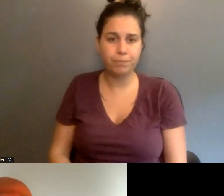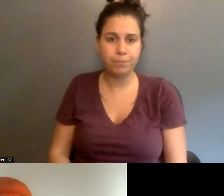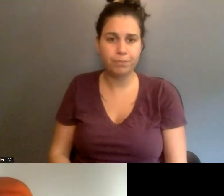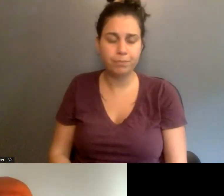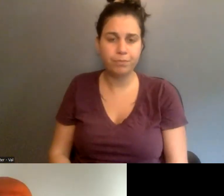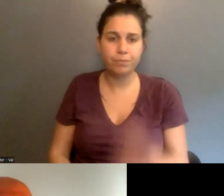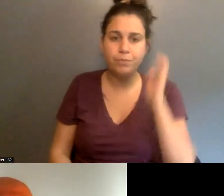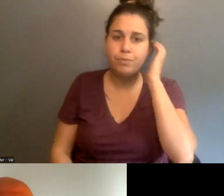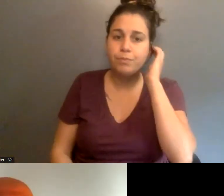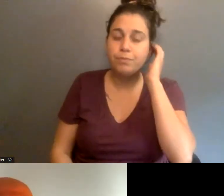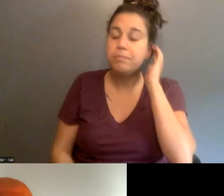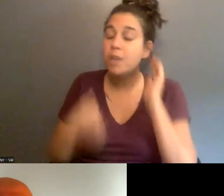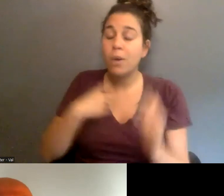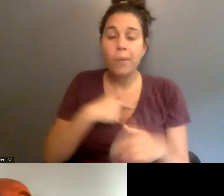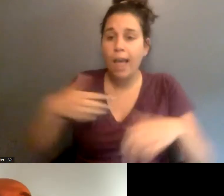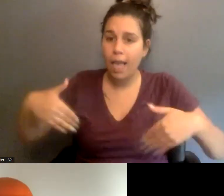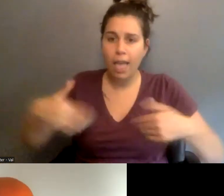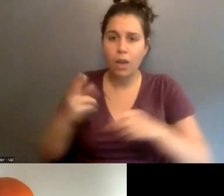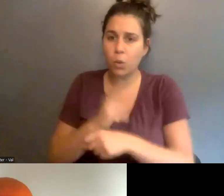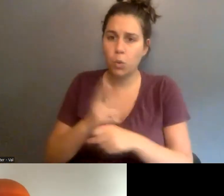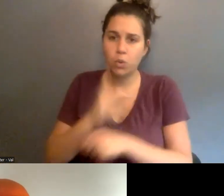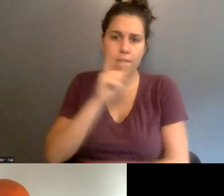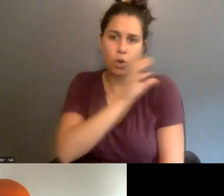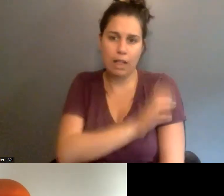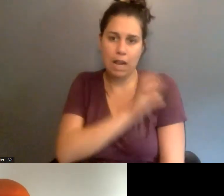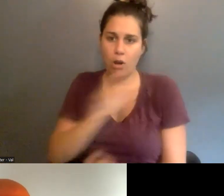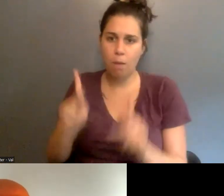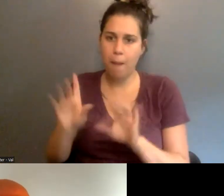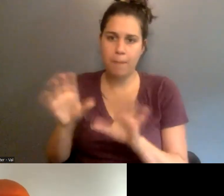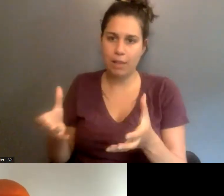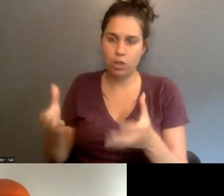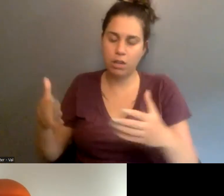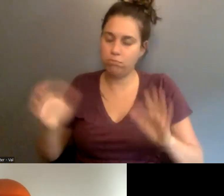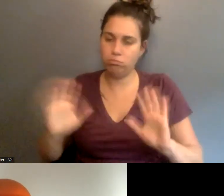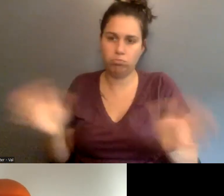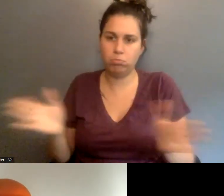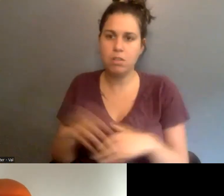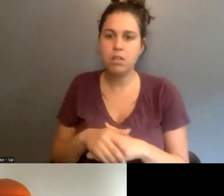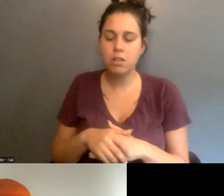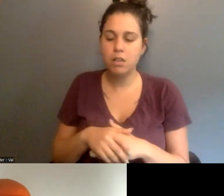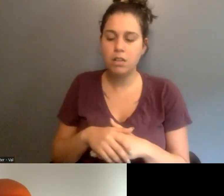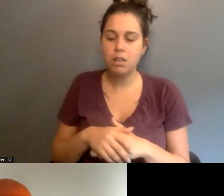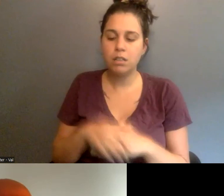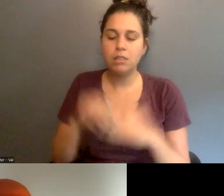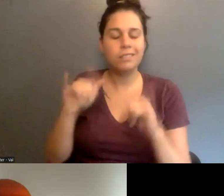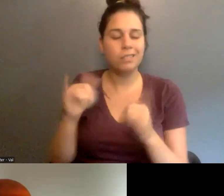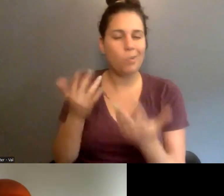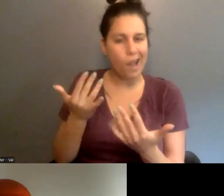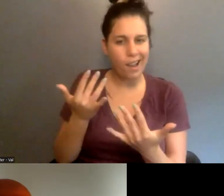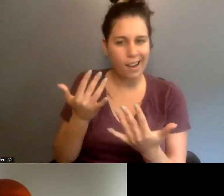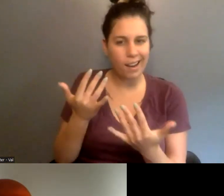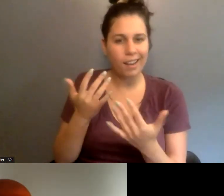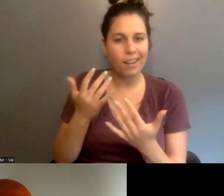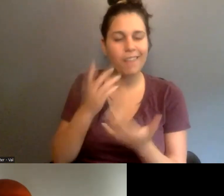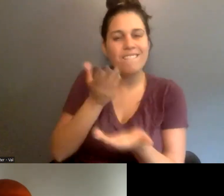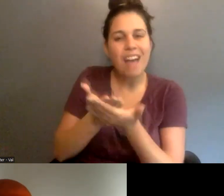We have not used it in our clinical population yet. We're waiting to get some validation data